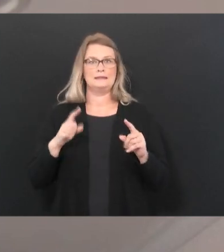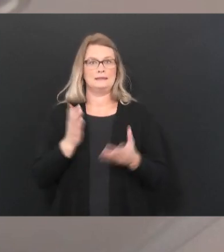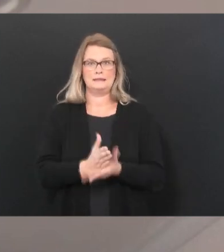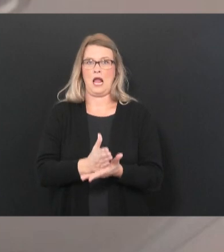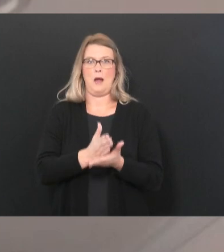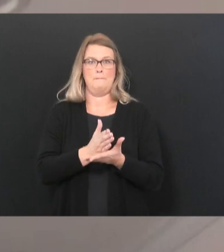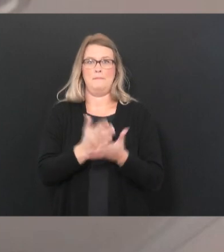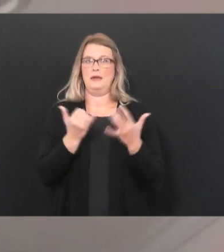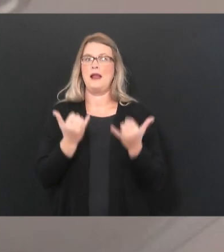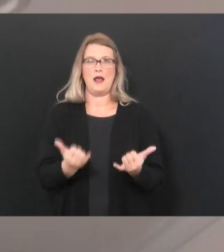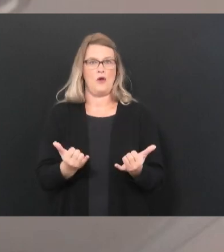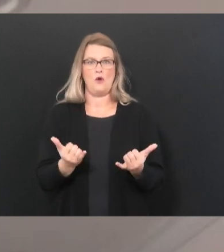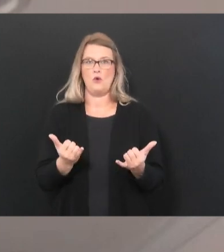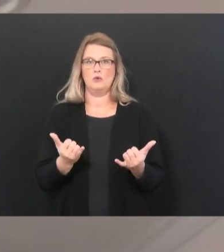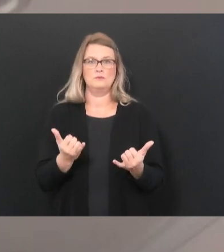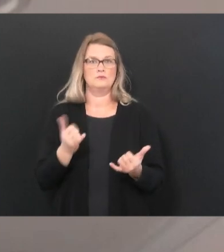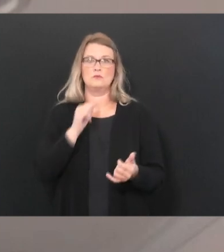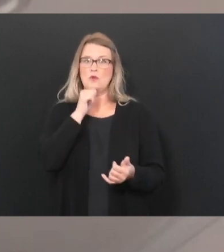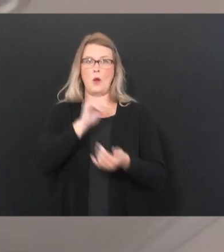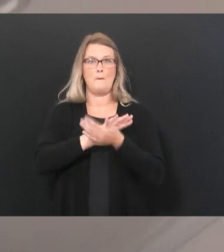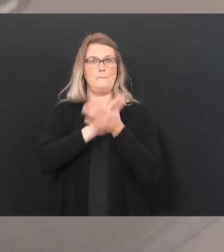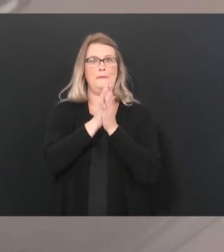come back again, as the